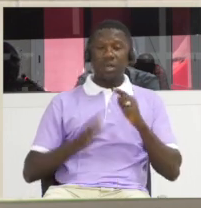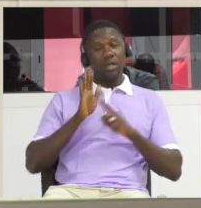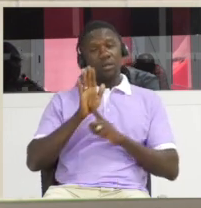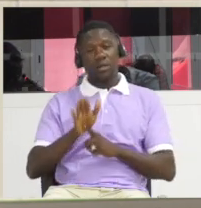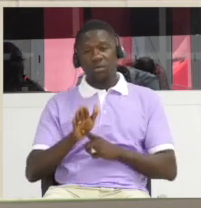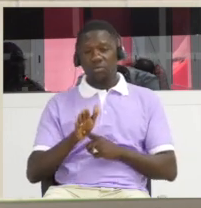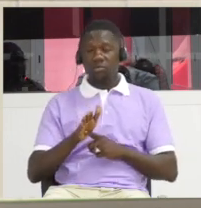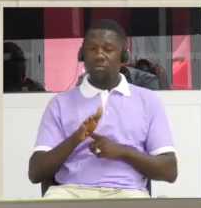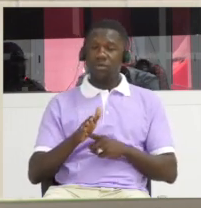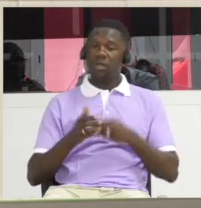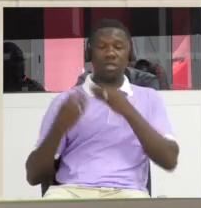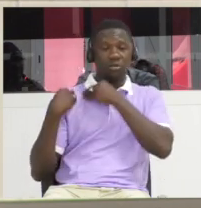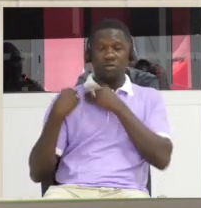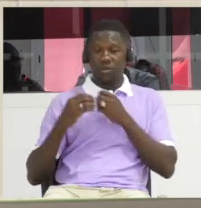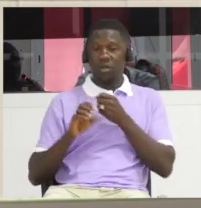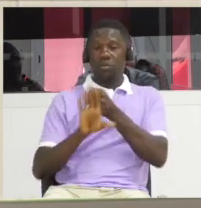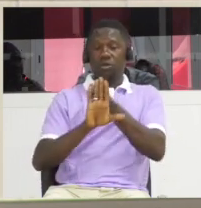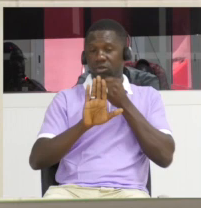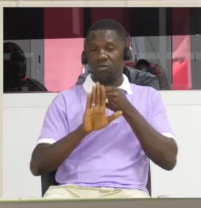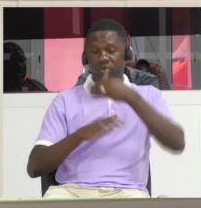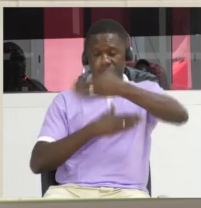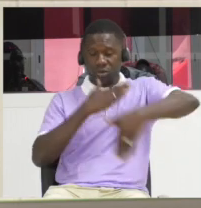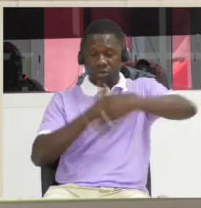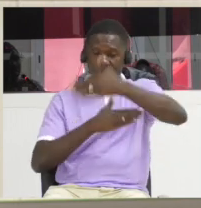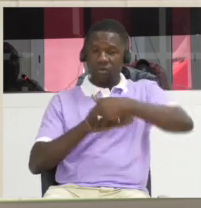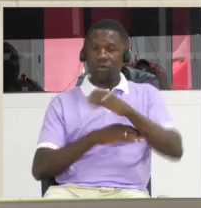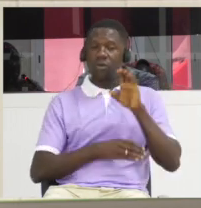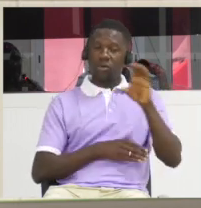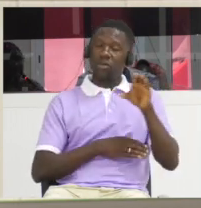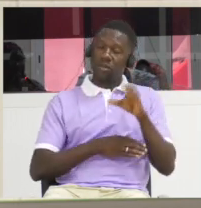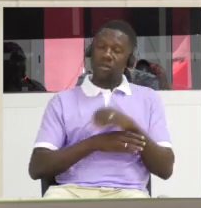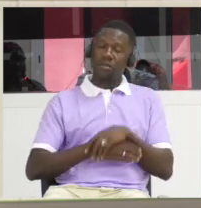uprise, for the protection of the borders of the country